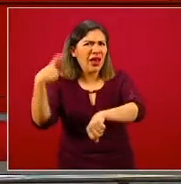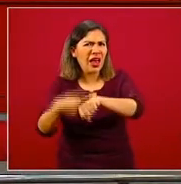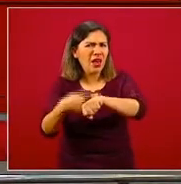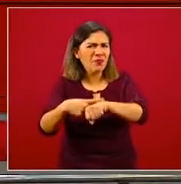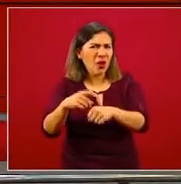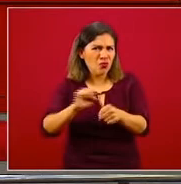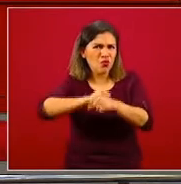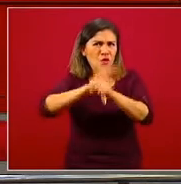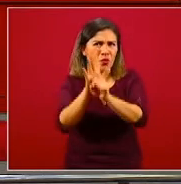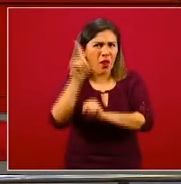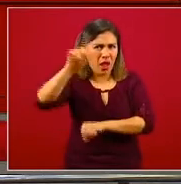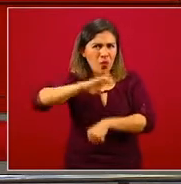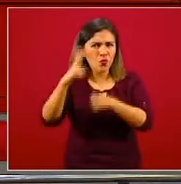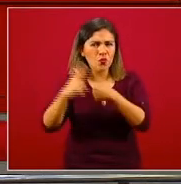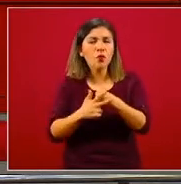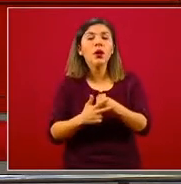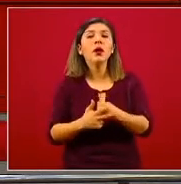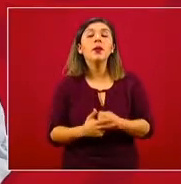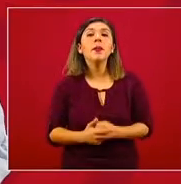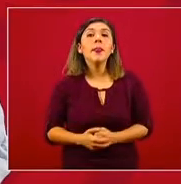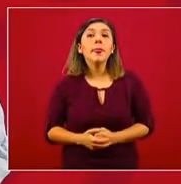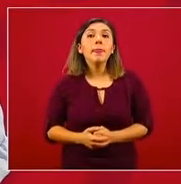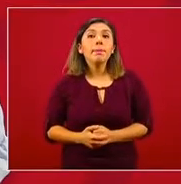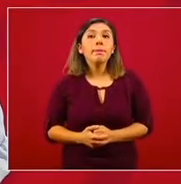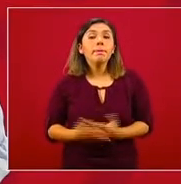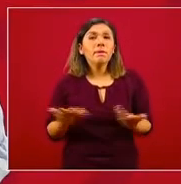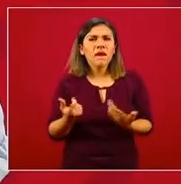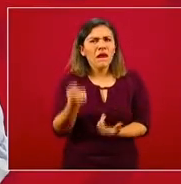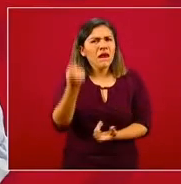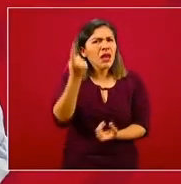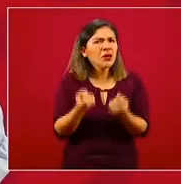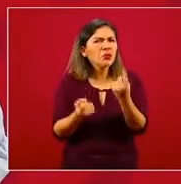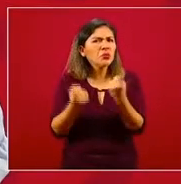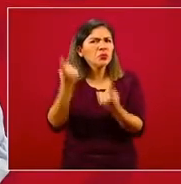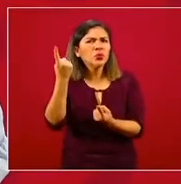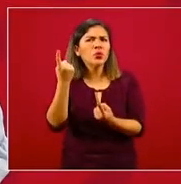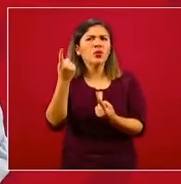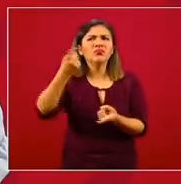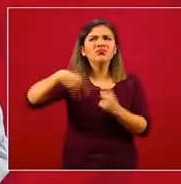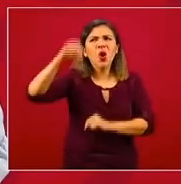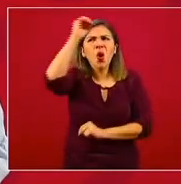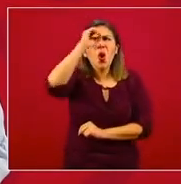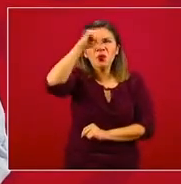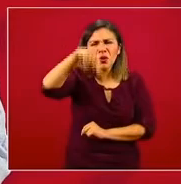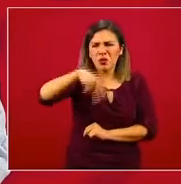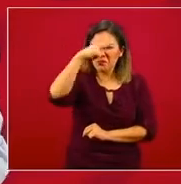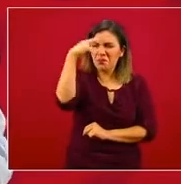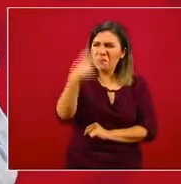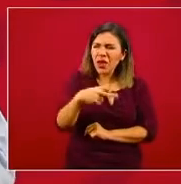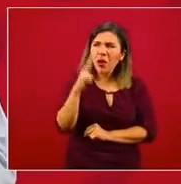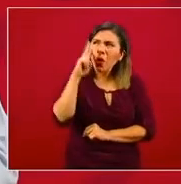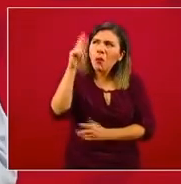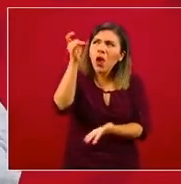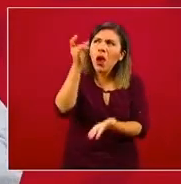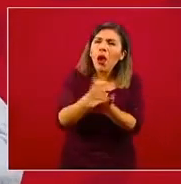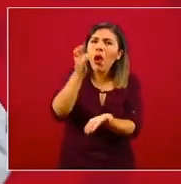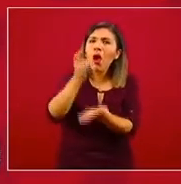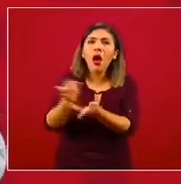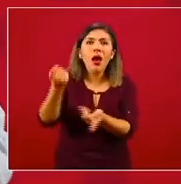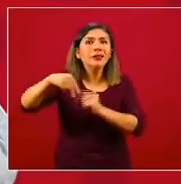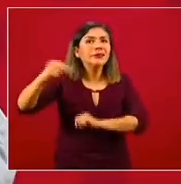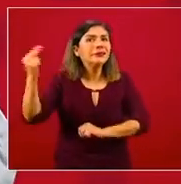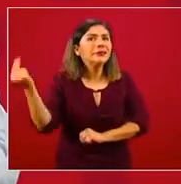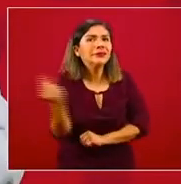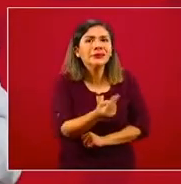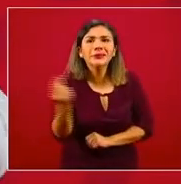Europe people were going through the most intense phase of COVID-19. And part of some